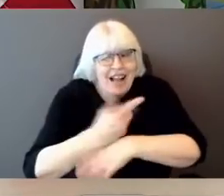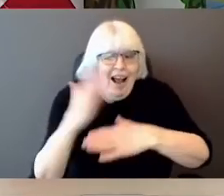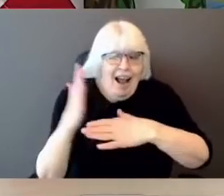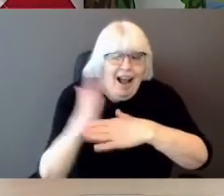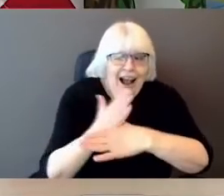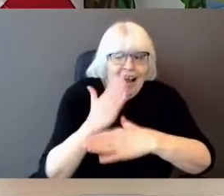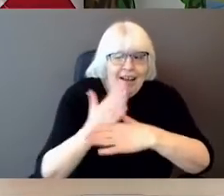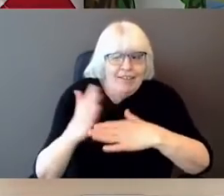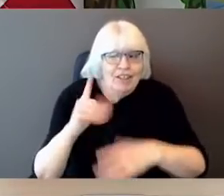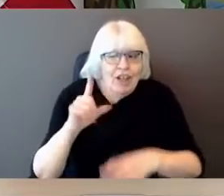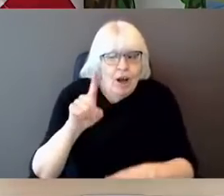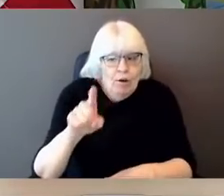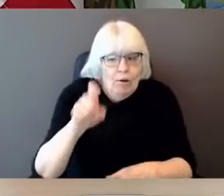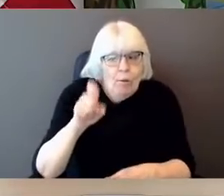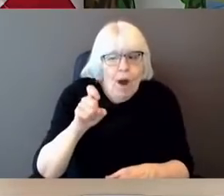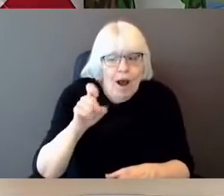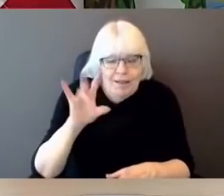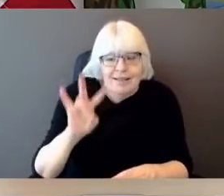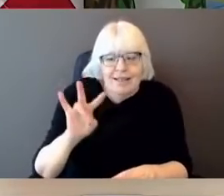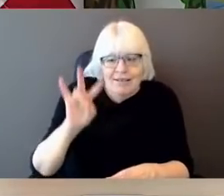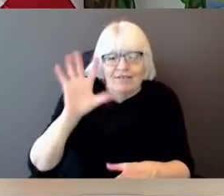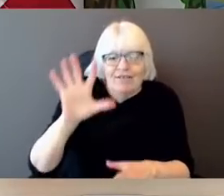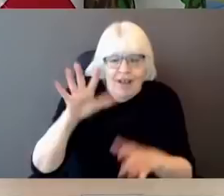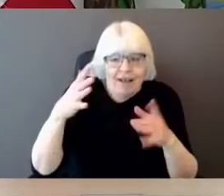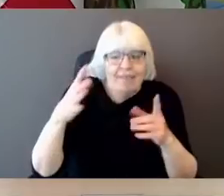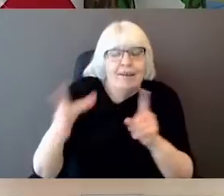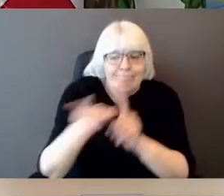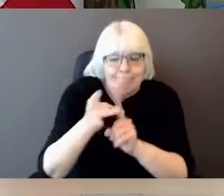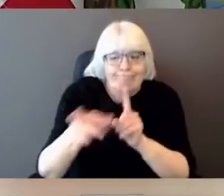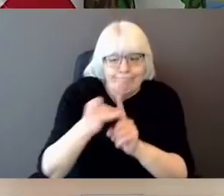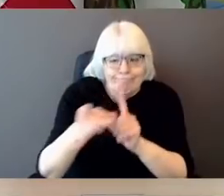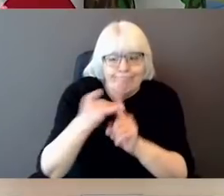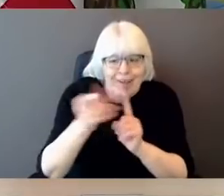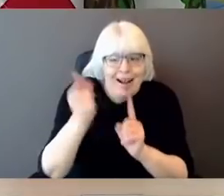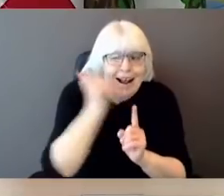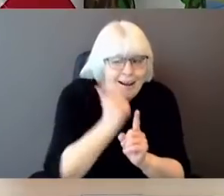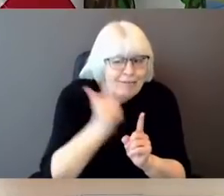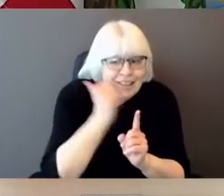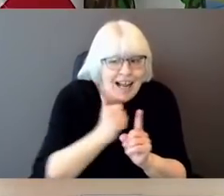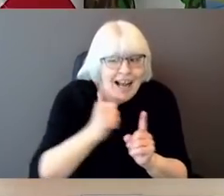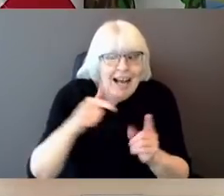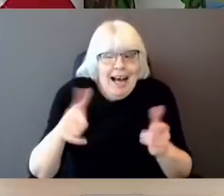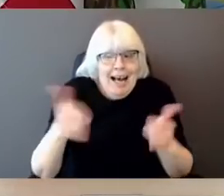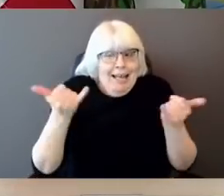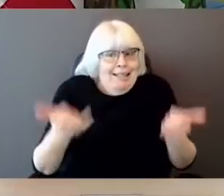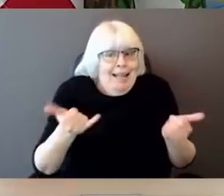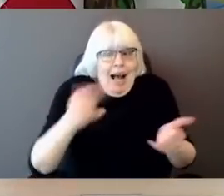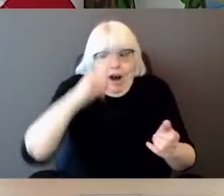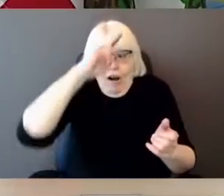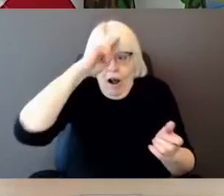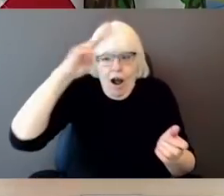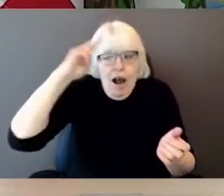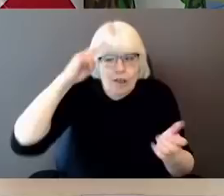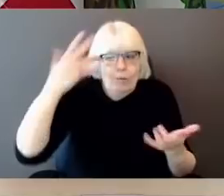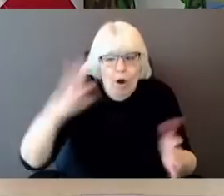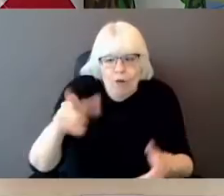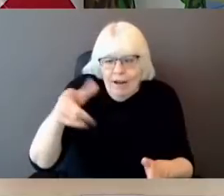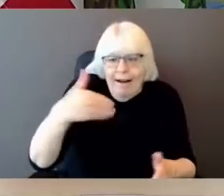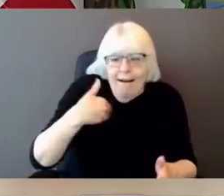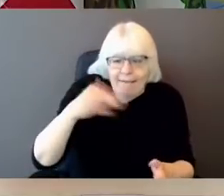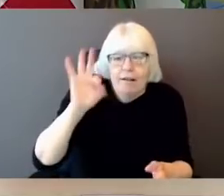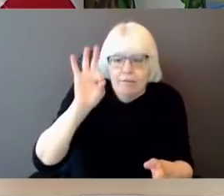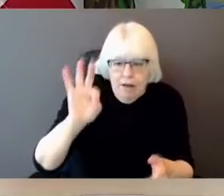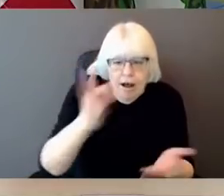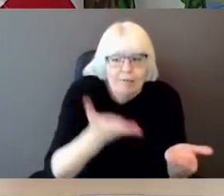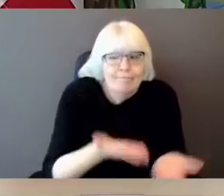in hospital being treated for COVID-19, including 1 in intensive care. And in addition, there are 5 people in hospital who were admitted